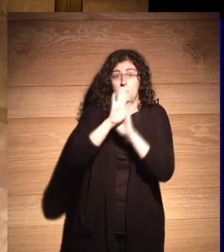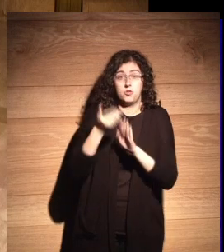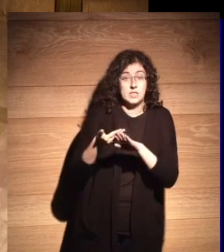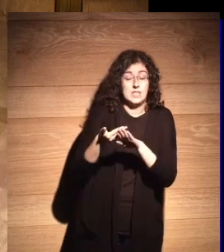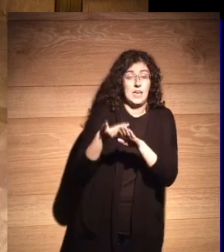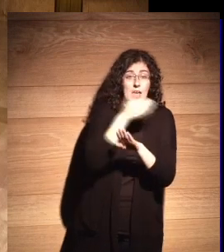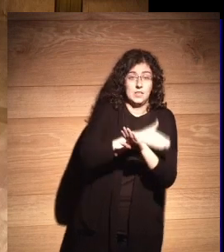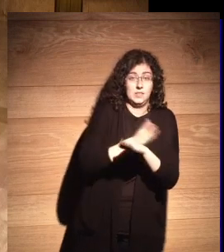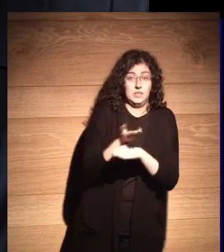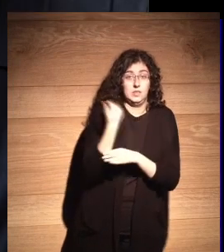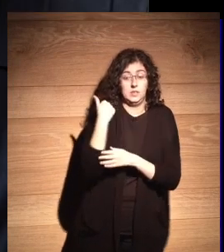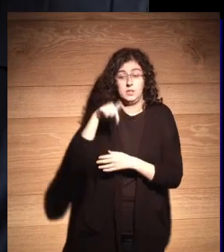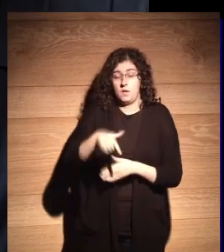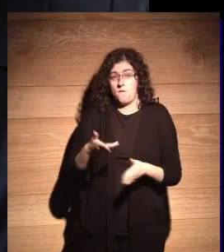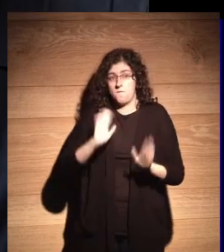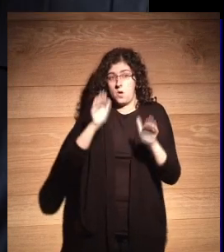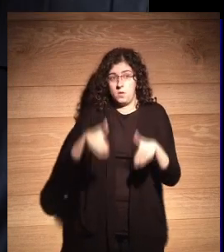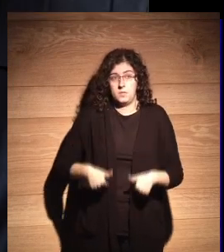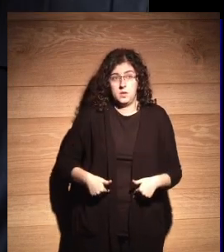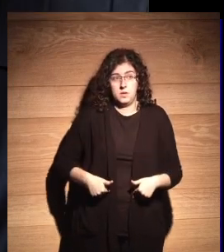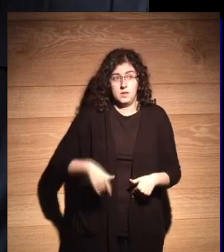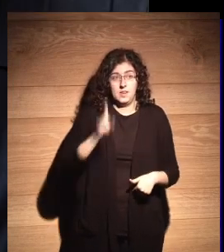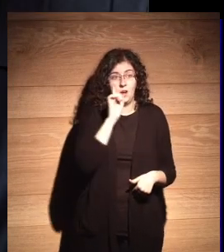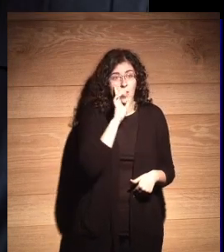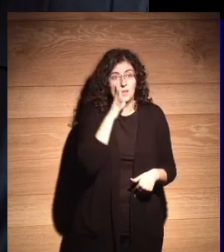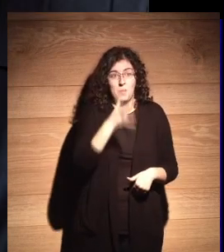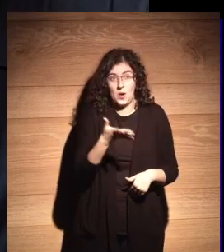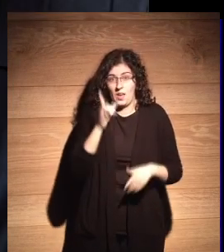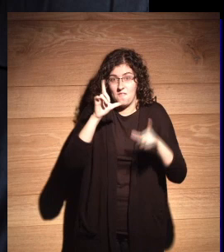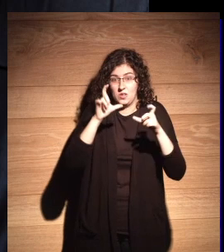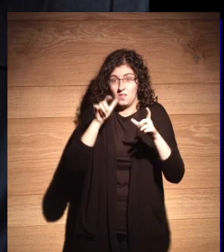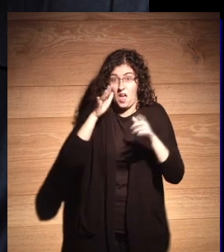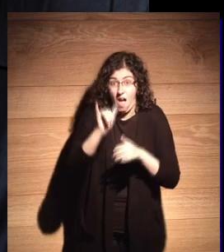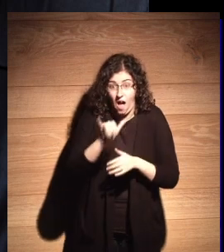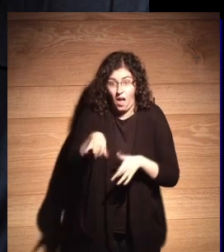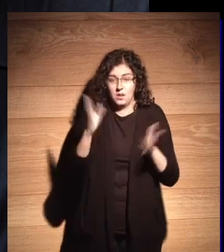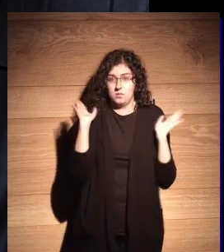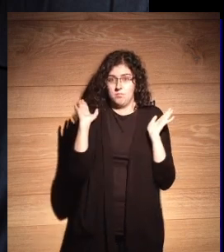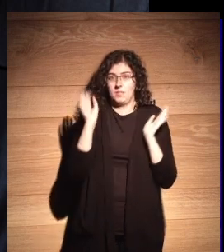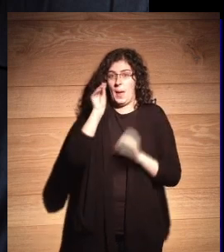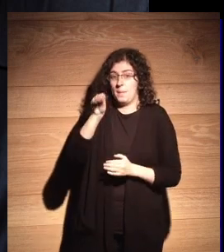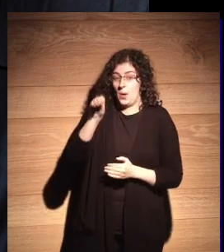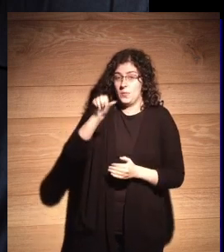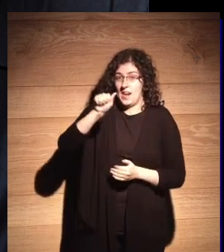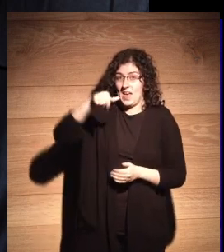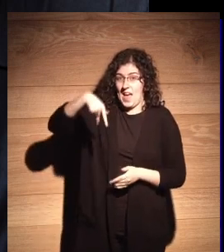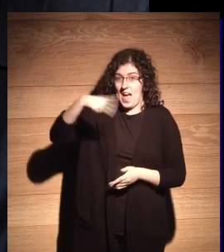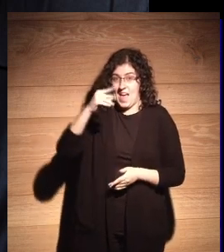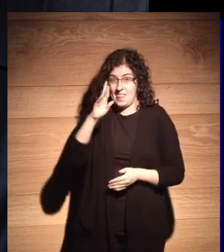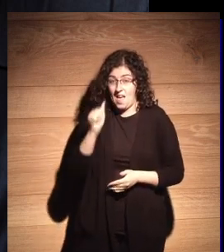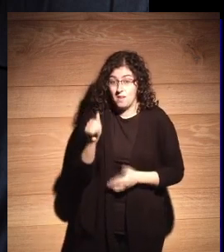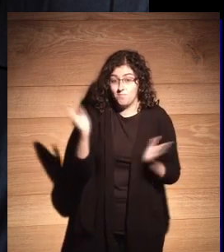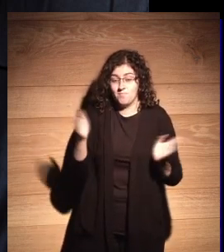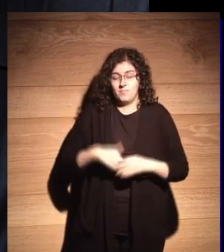I don't know why they put these pictures in there, but... Ask Andrea. This is the picture we were talking about in the bus. This is one of my best friends. We're like that, you